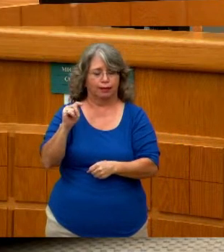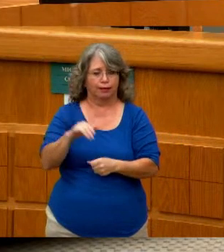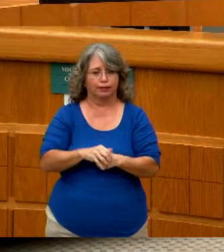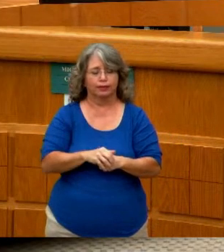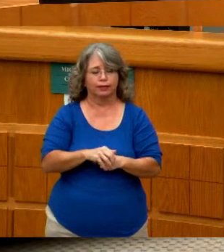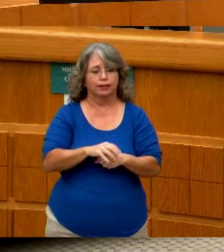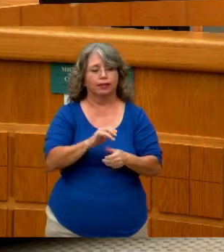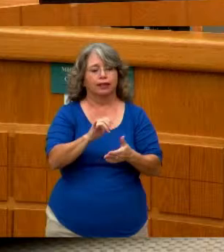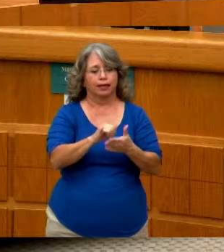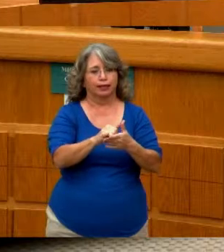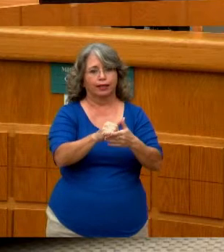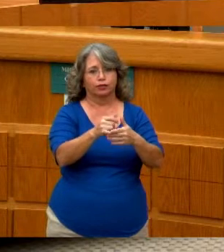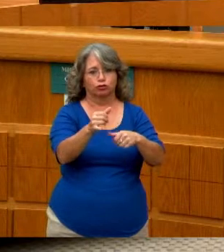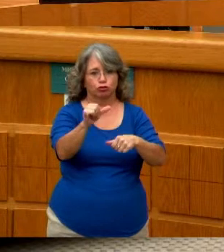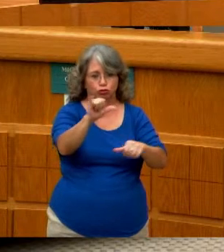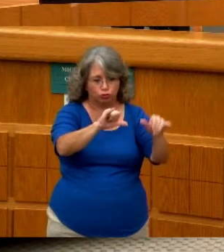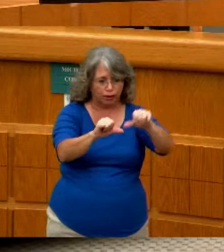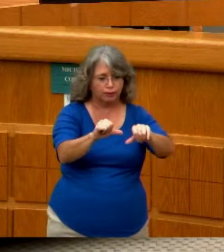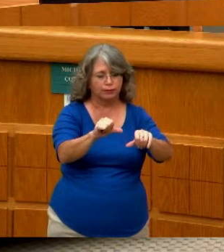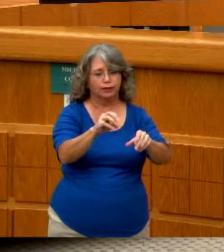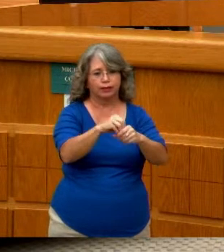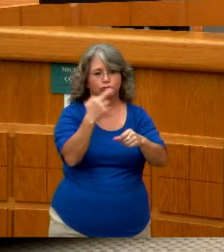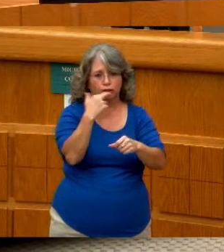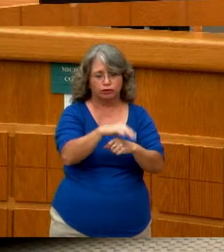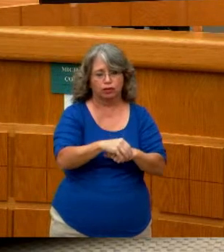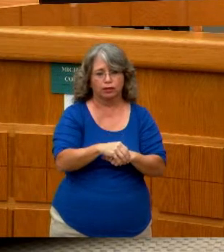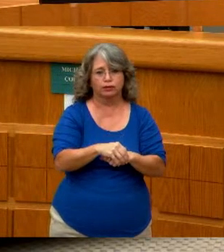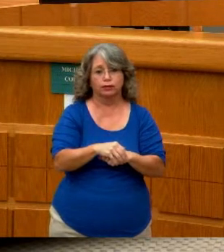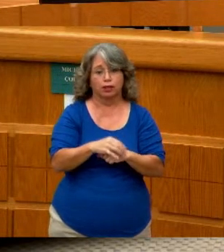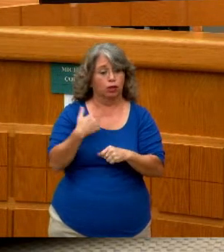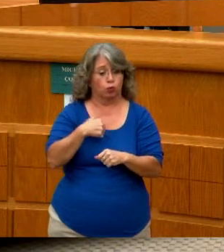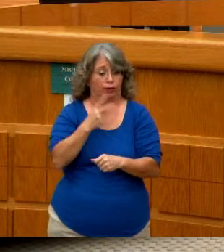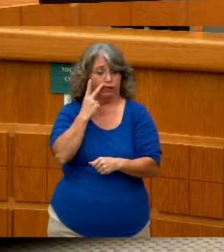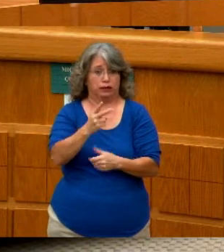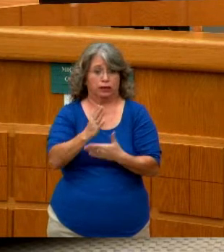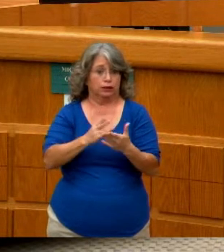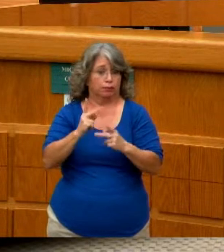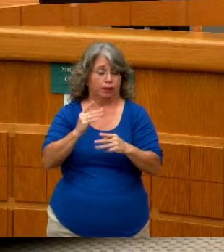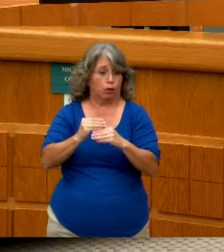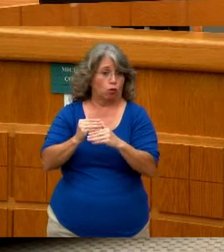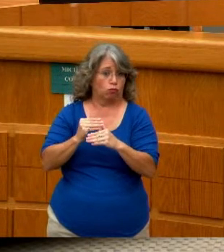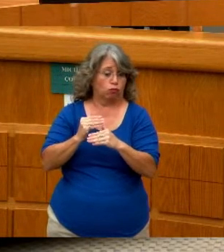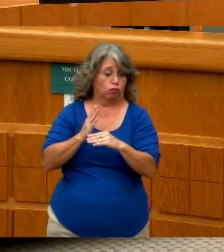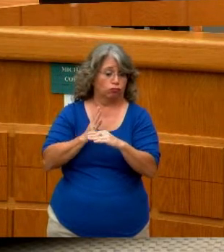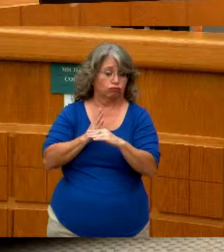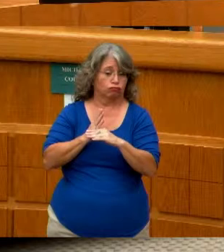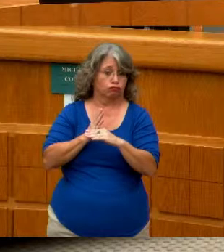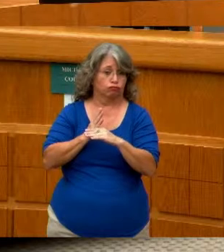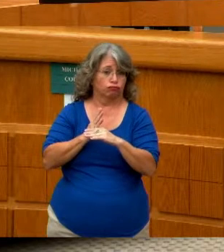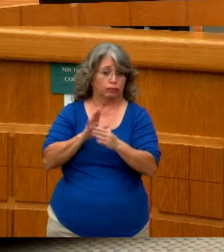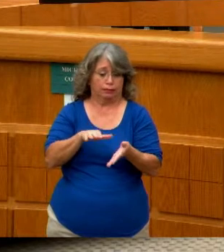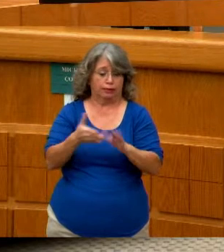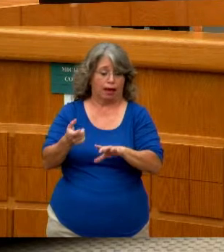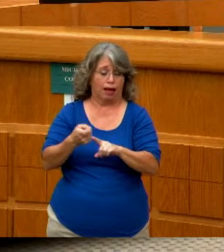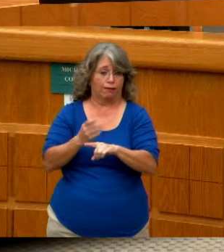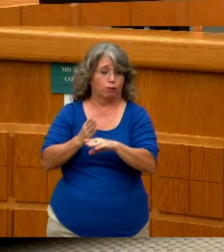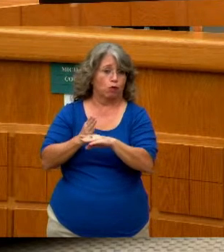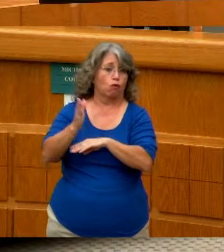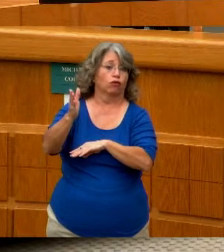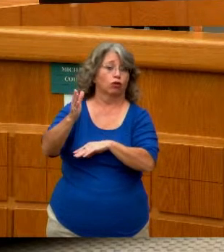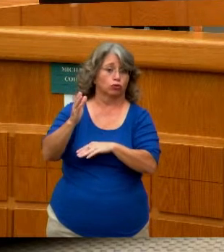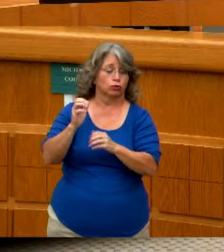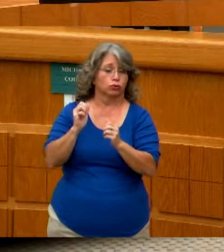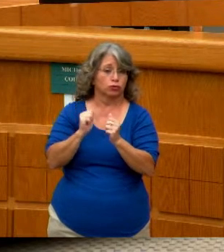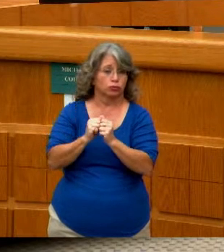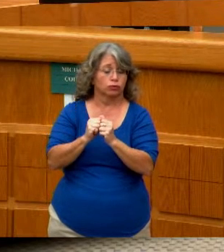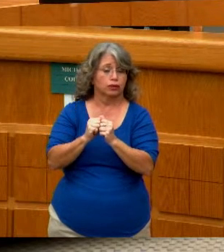that's anxiety. That's drop-in drinks being sold in restaurants, but that's a lot. Overdose deaths, both